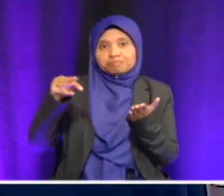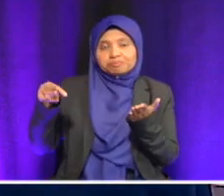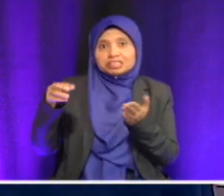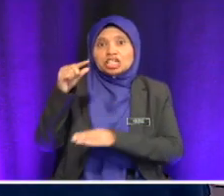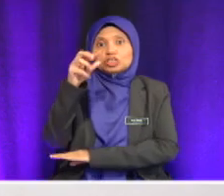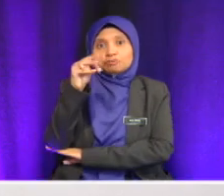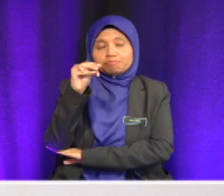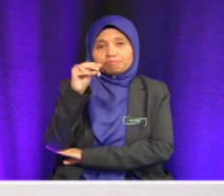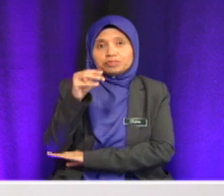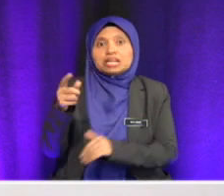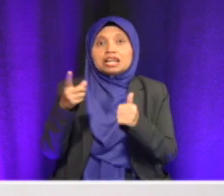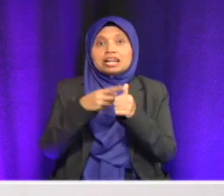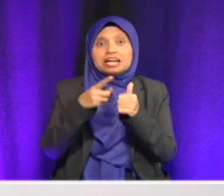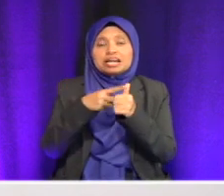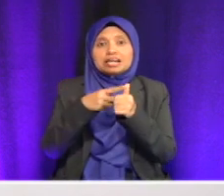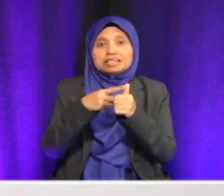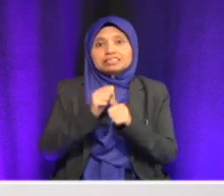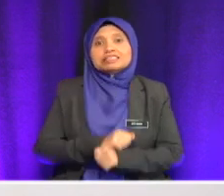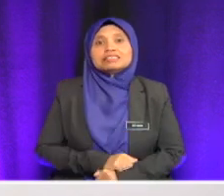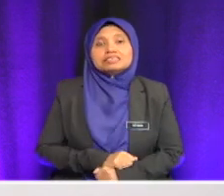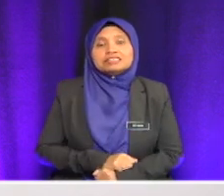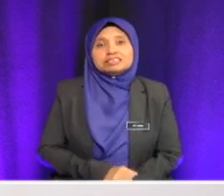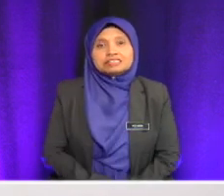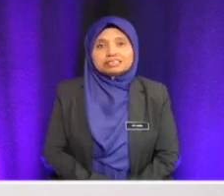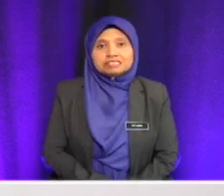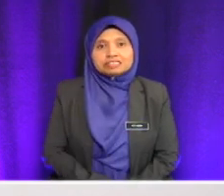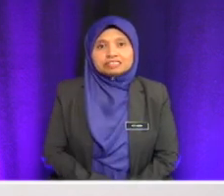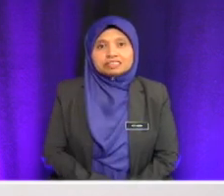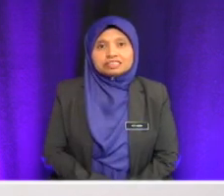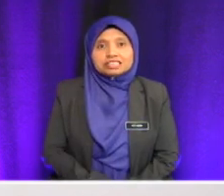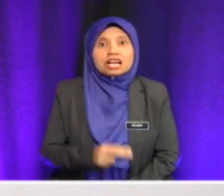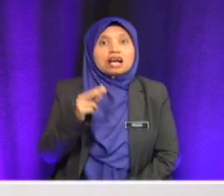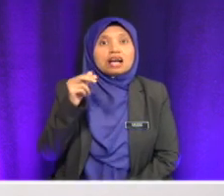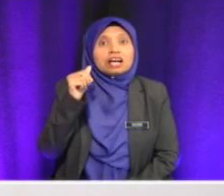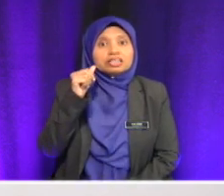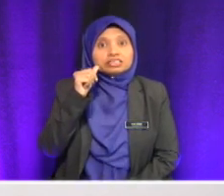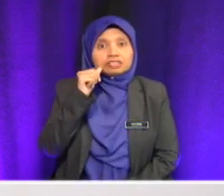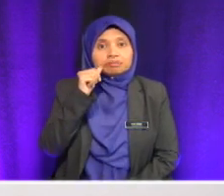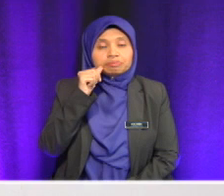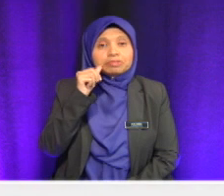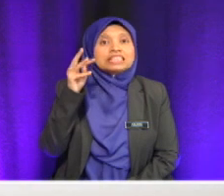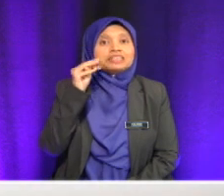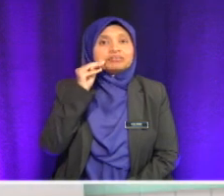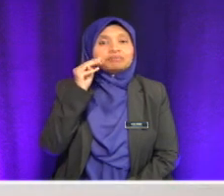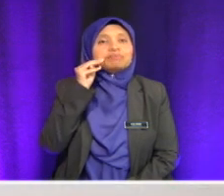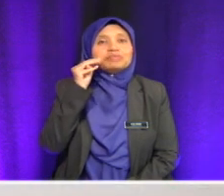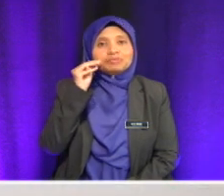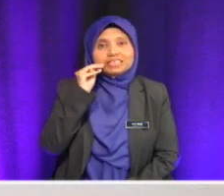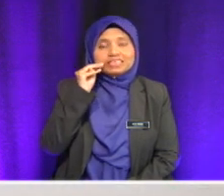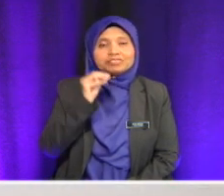right. So firstly, we have on the top right corner, there is Nur Ain Shamimi. Hello, Mimi. Hi,